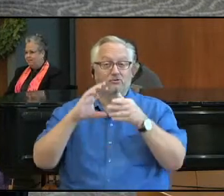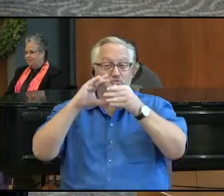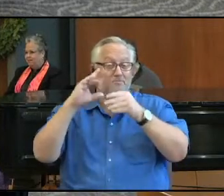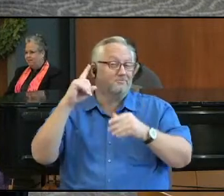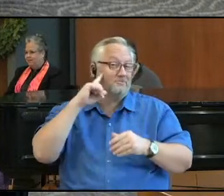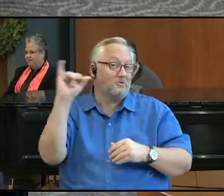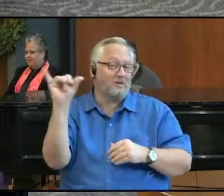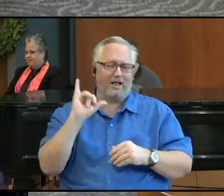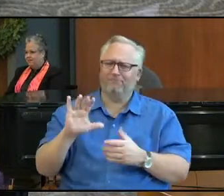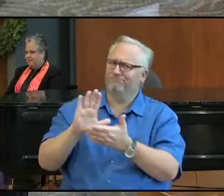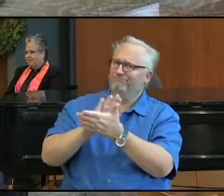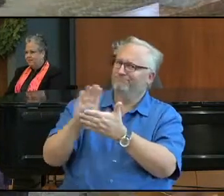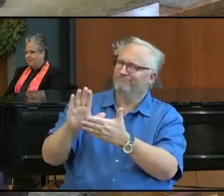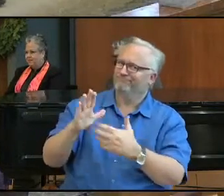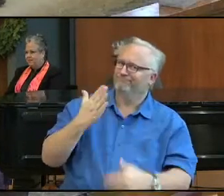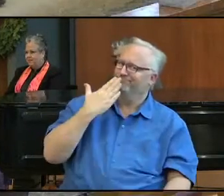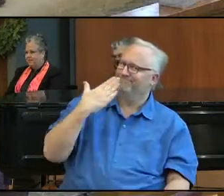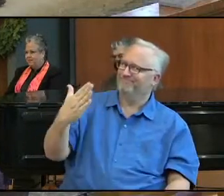Nice, thank you.